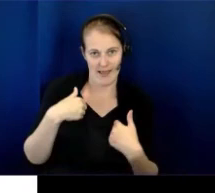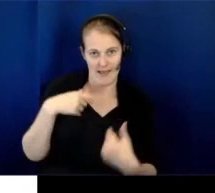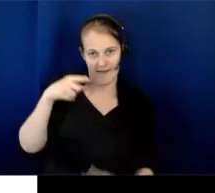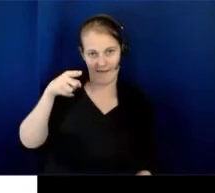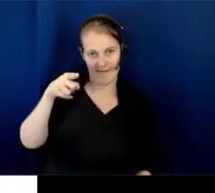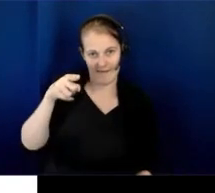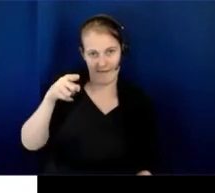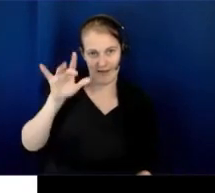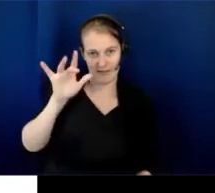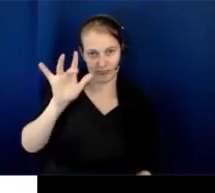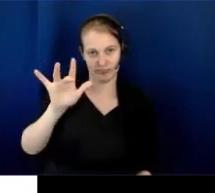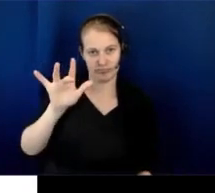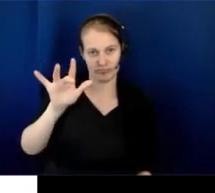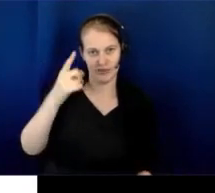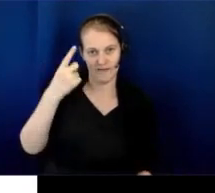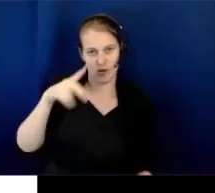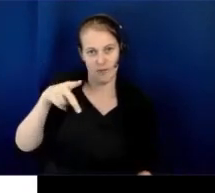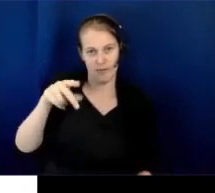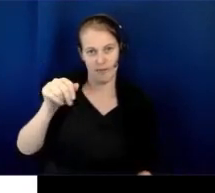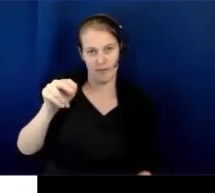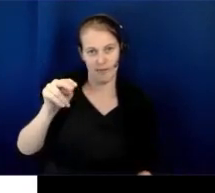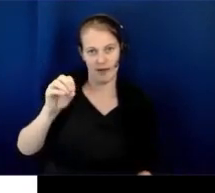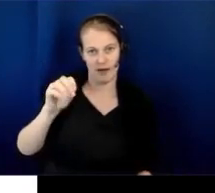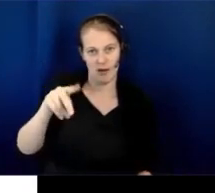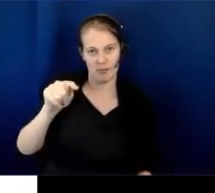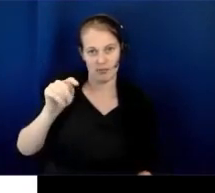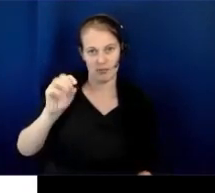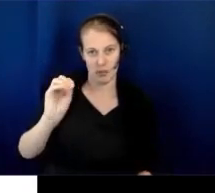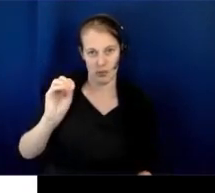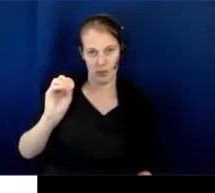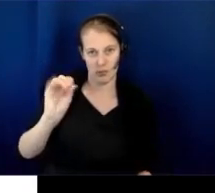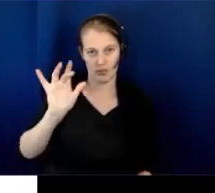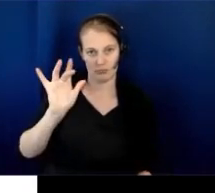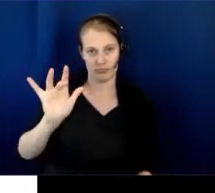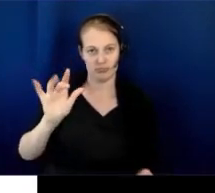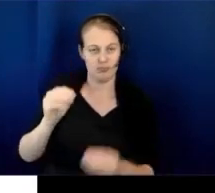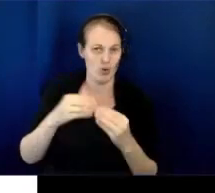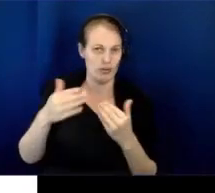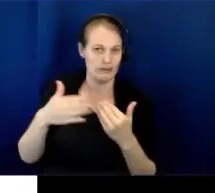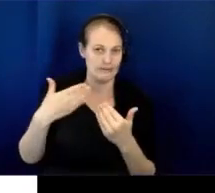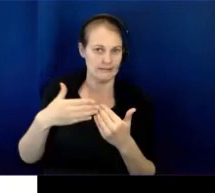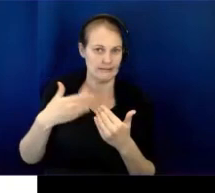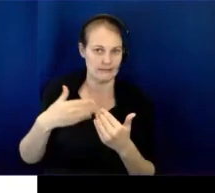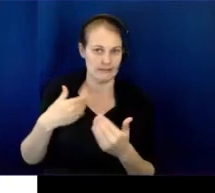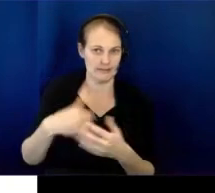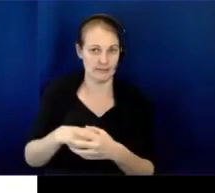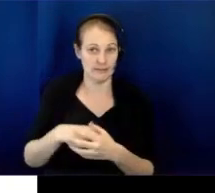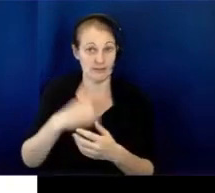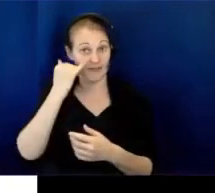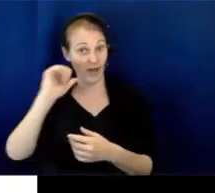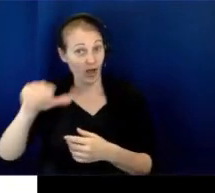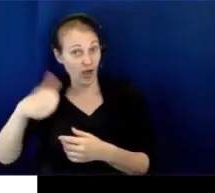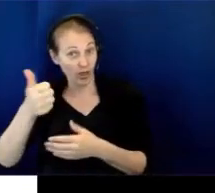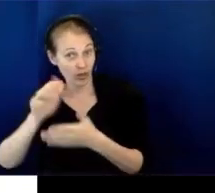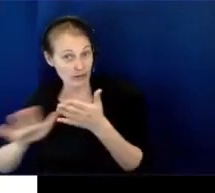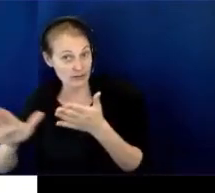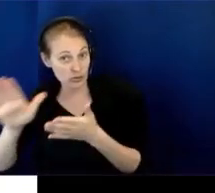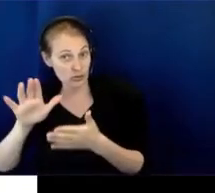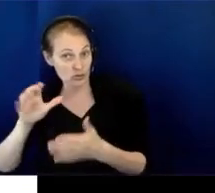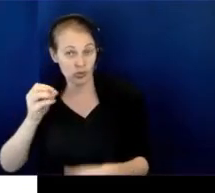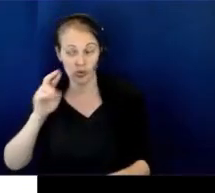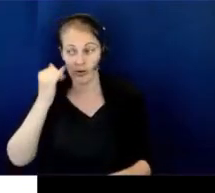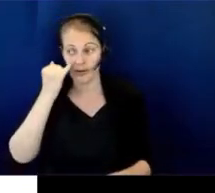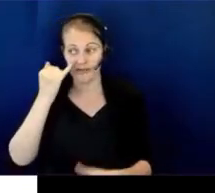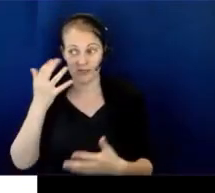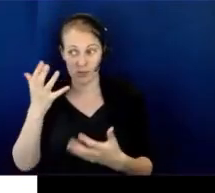way faculty have a better chance to access it, and it's just easier. But if you're at another institution or you want to do here,